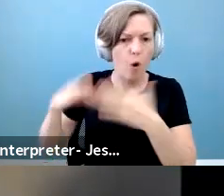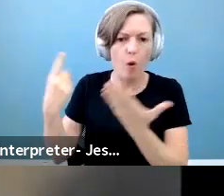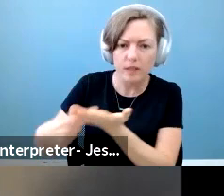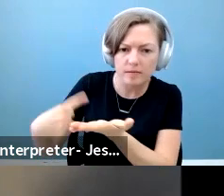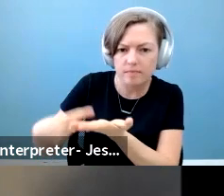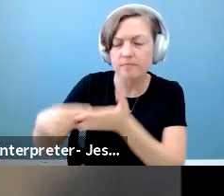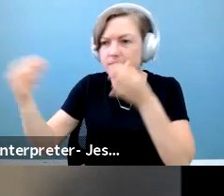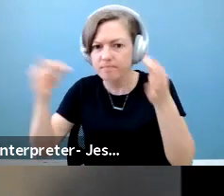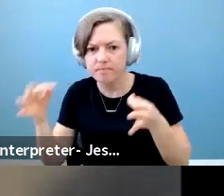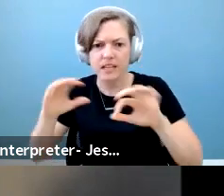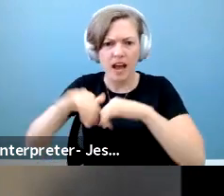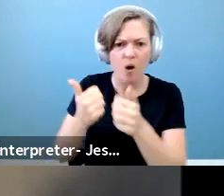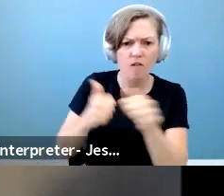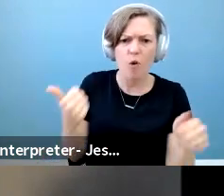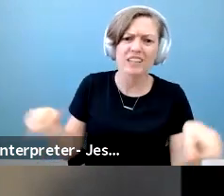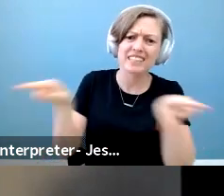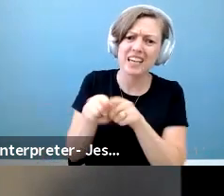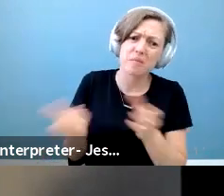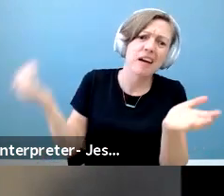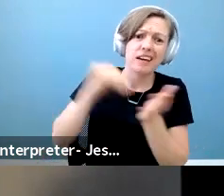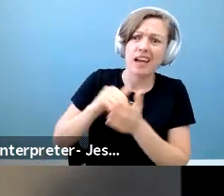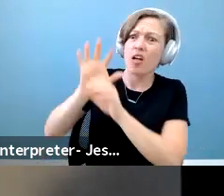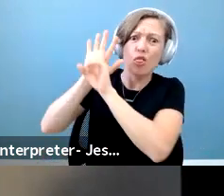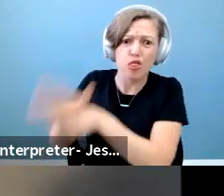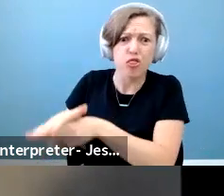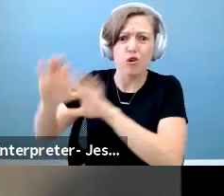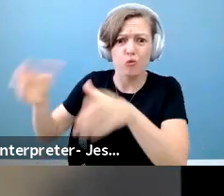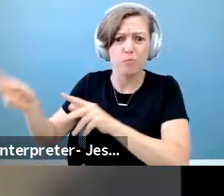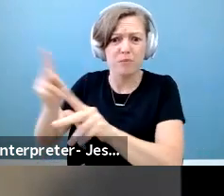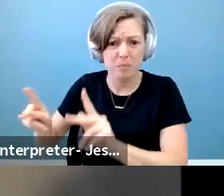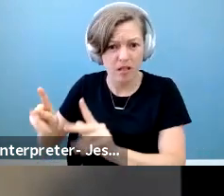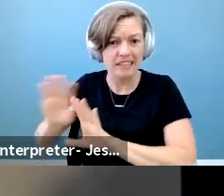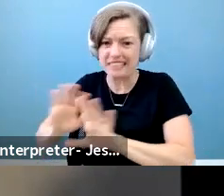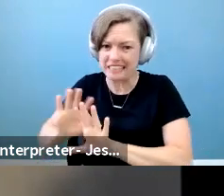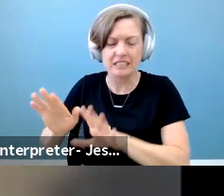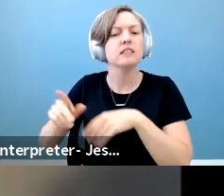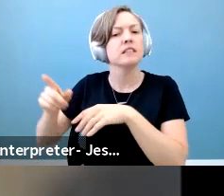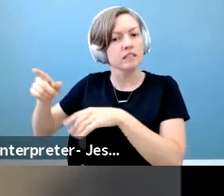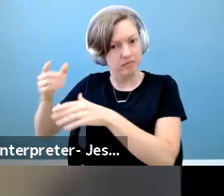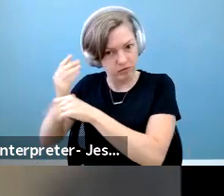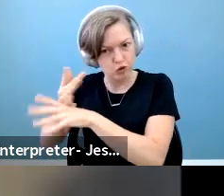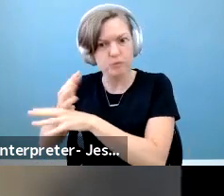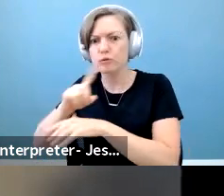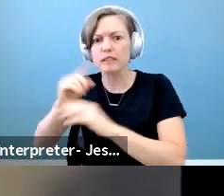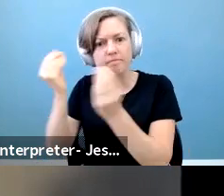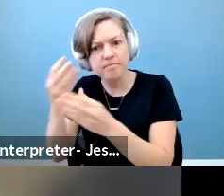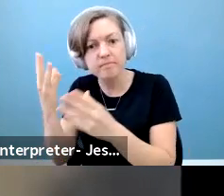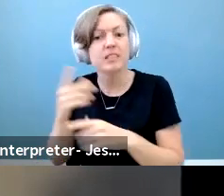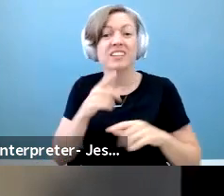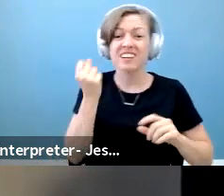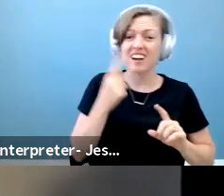to avoid the same historical mistakes. So I just don't want Vermonters to think that